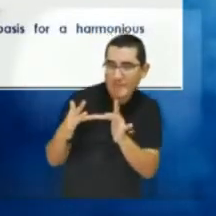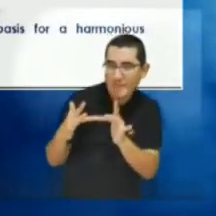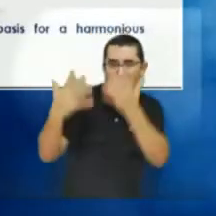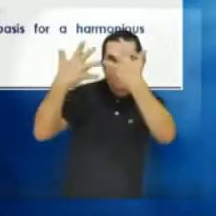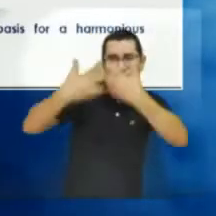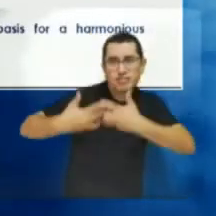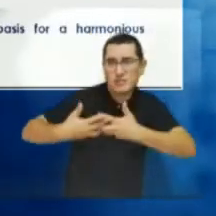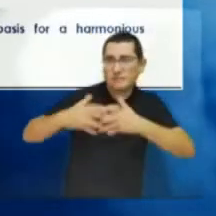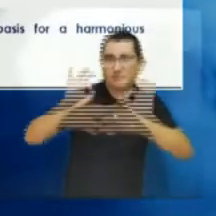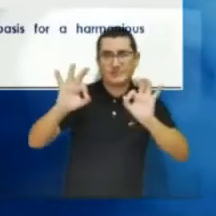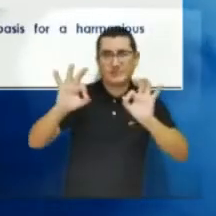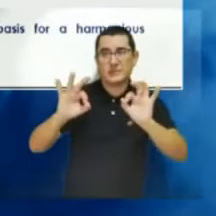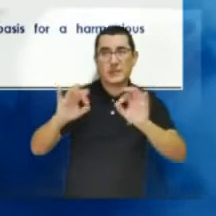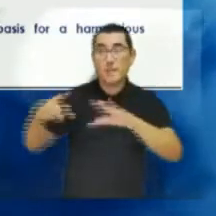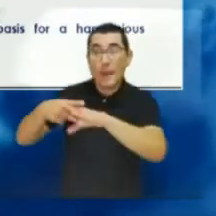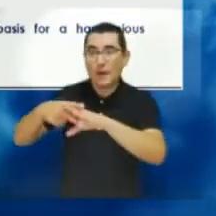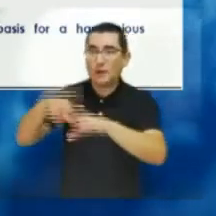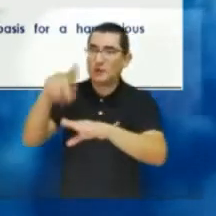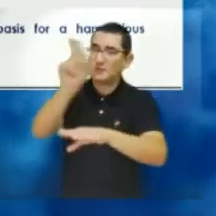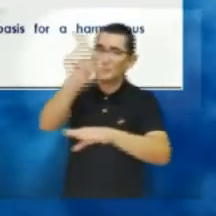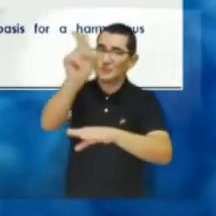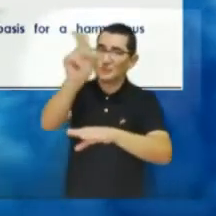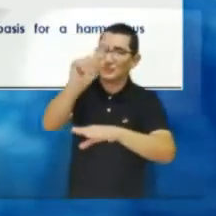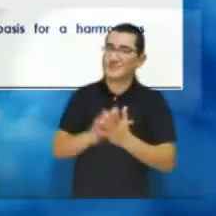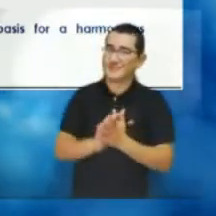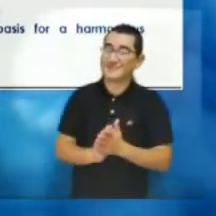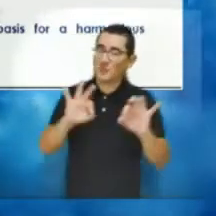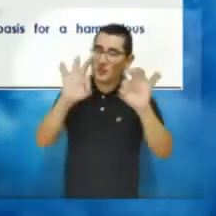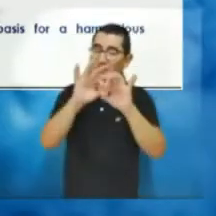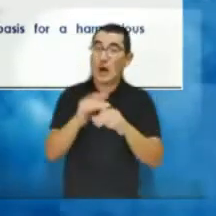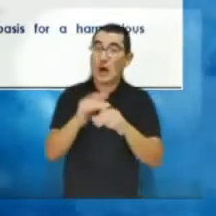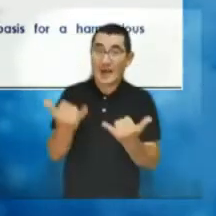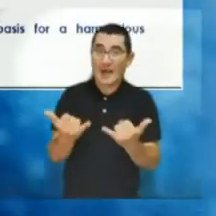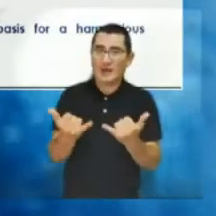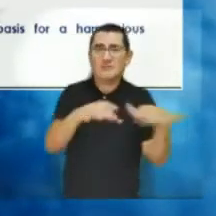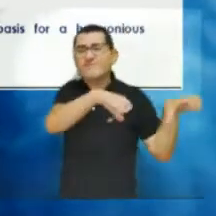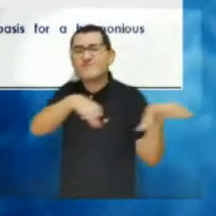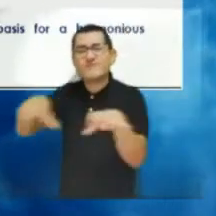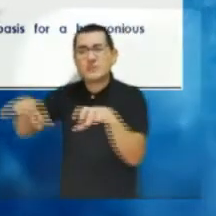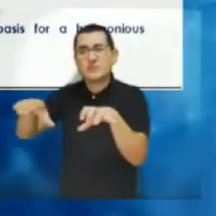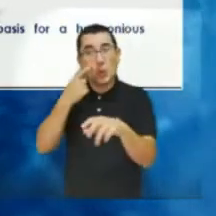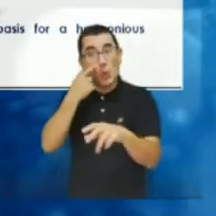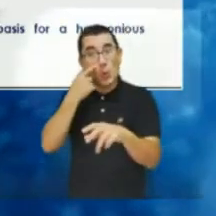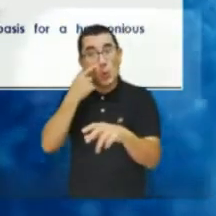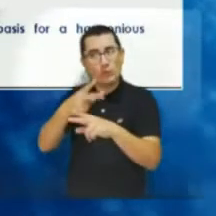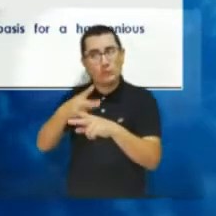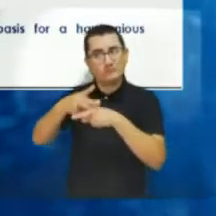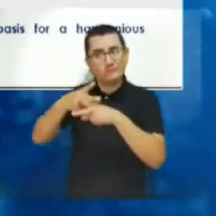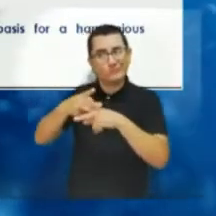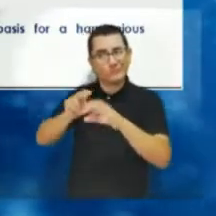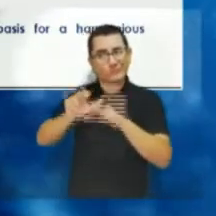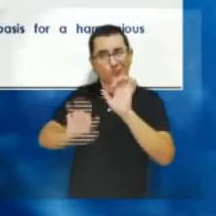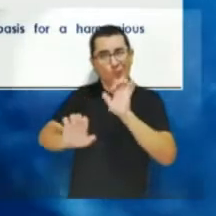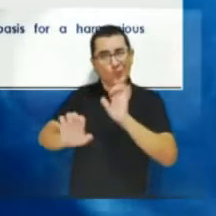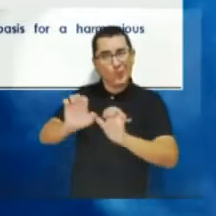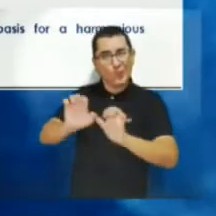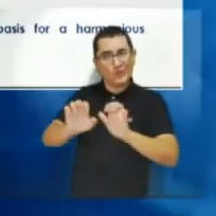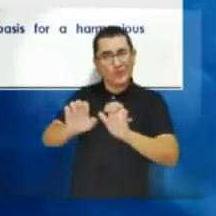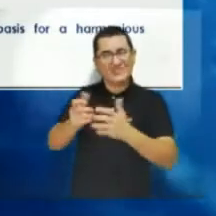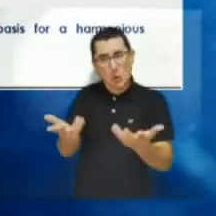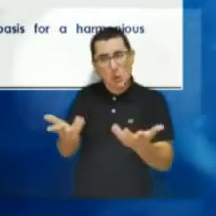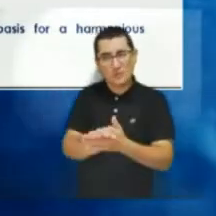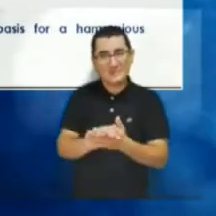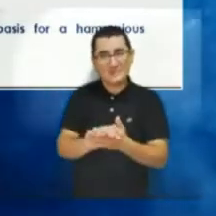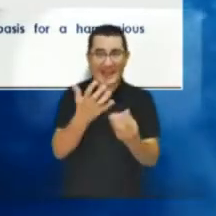For preventive actions, after I presented the equipment and innovation, preventive actions, we have doing